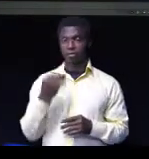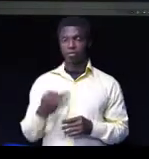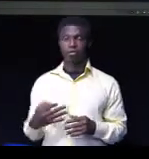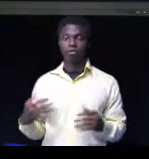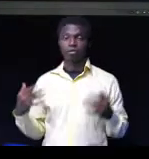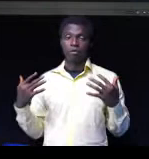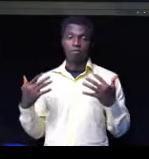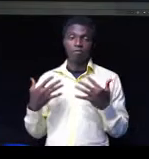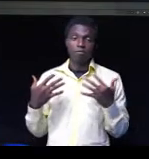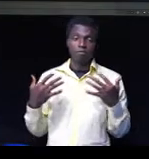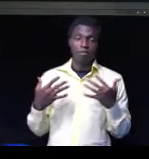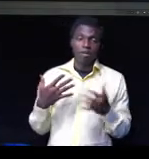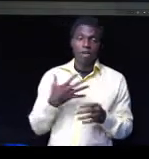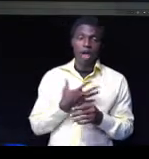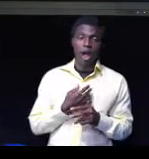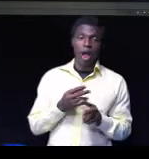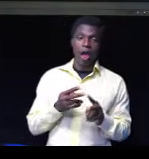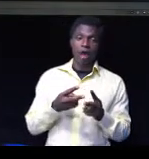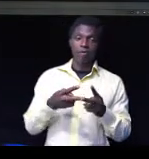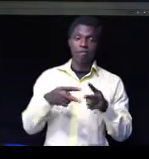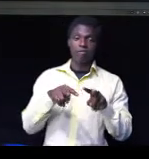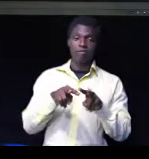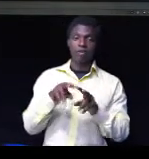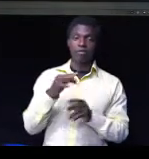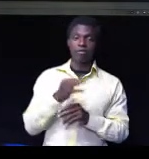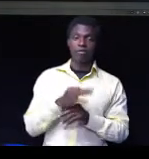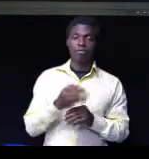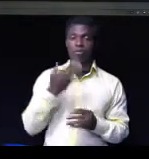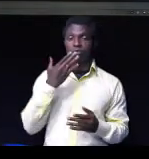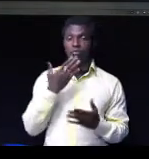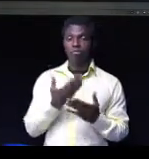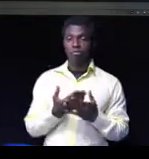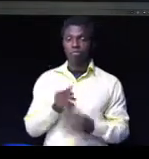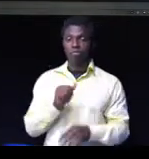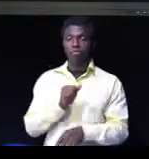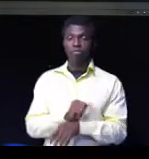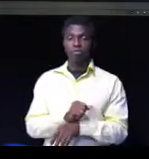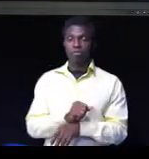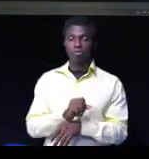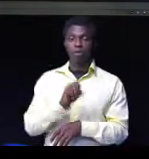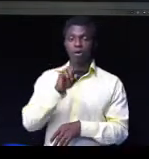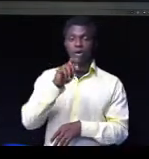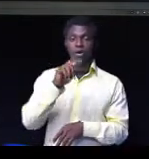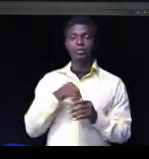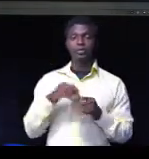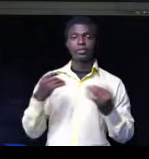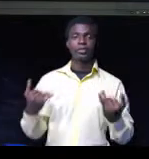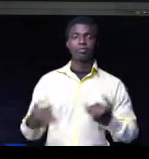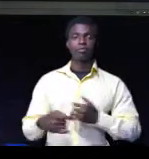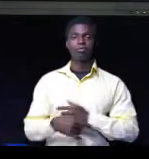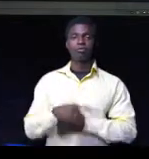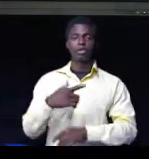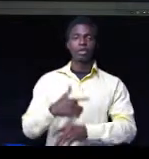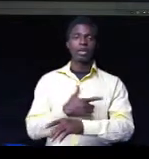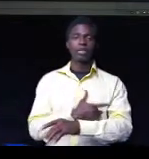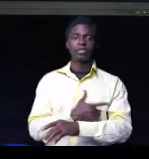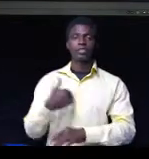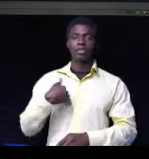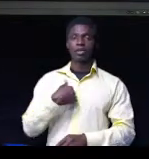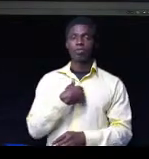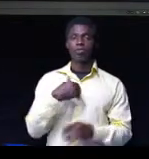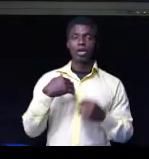pressure or fear. And the value of a solid work ethic. In today's